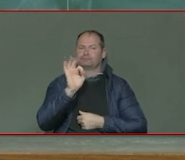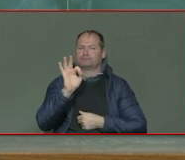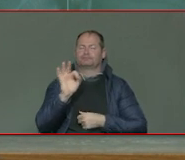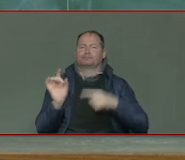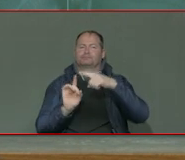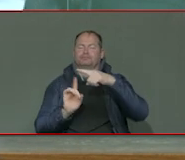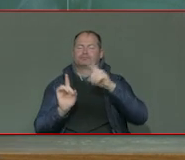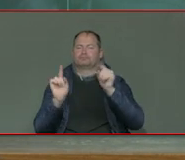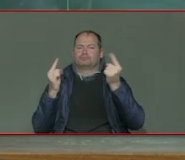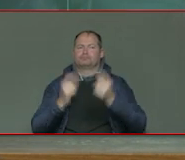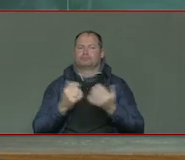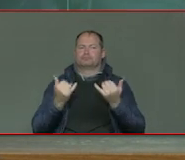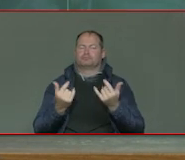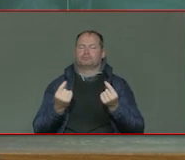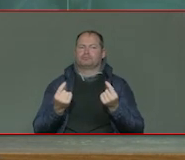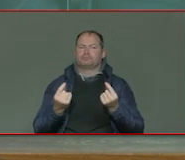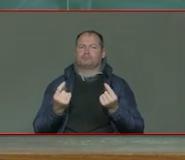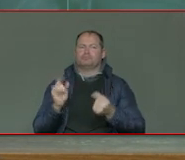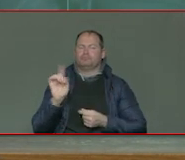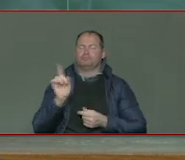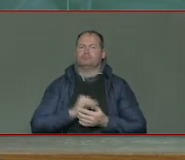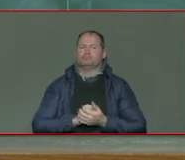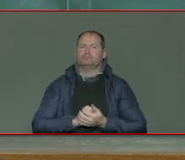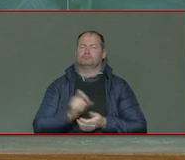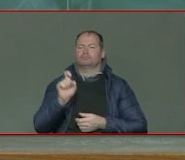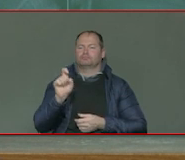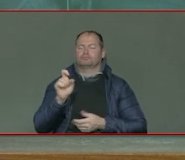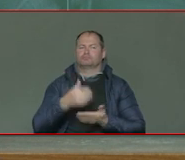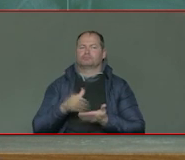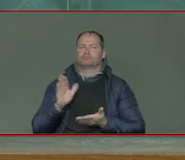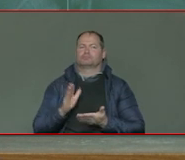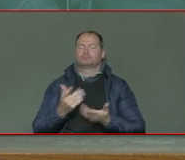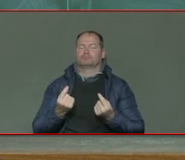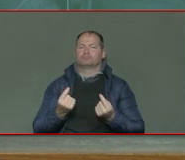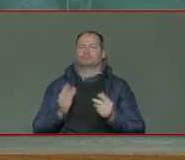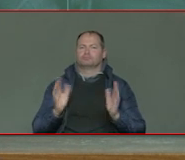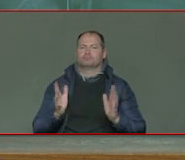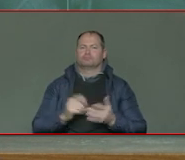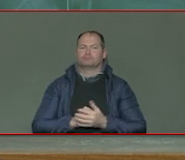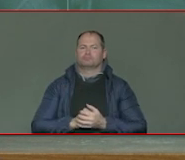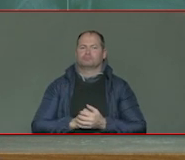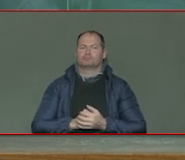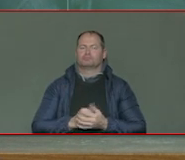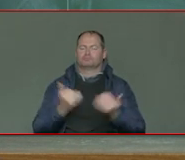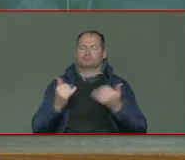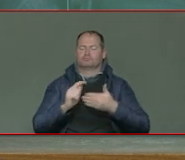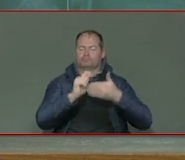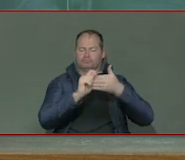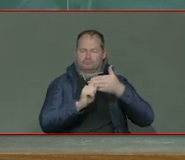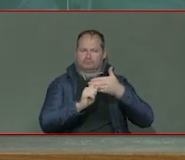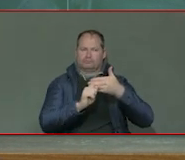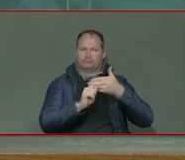denominator. So what must we do to get rid of that x in the denominator? We're going to write each term over